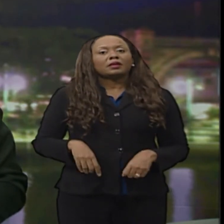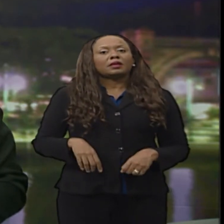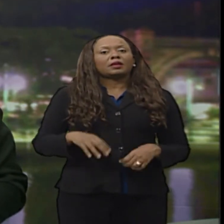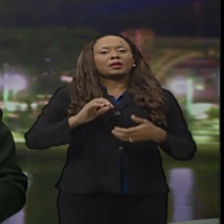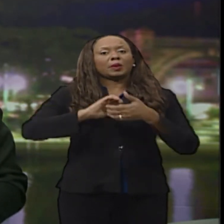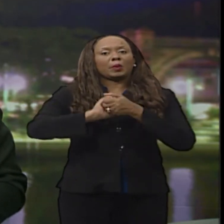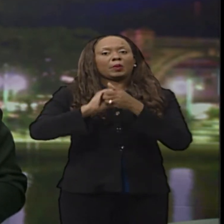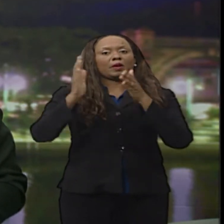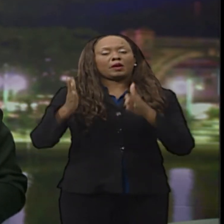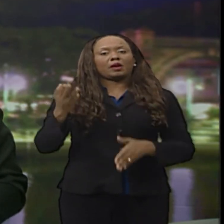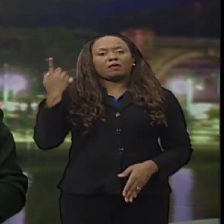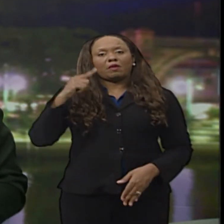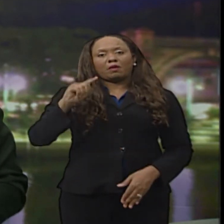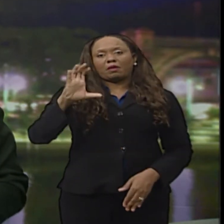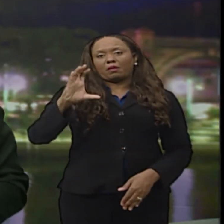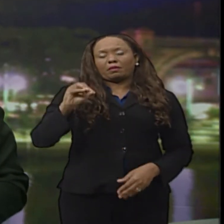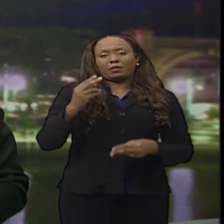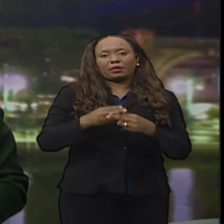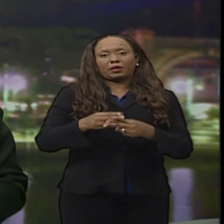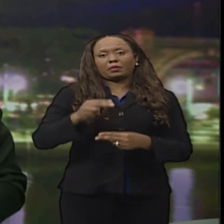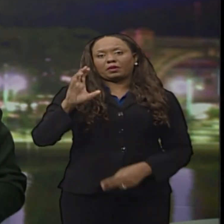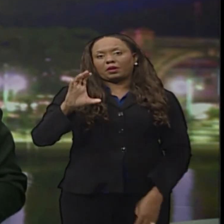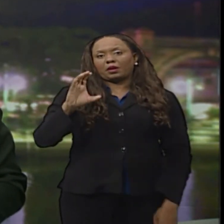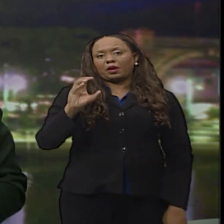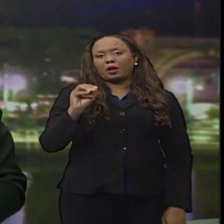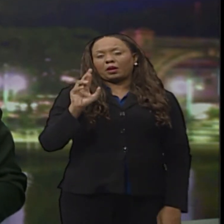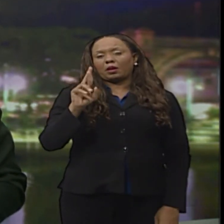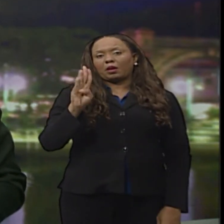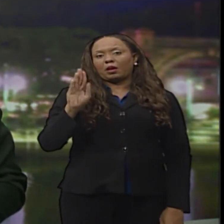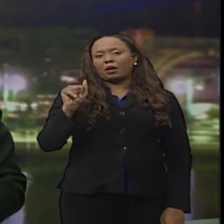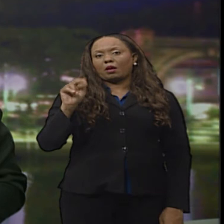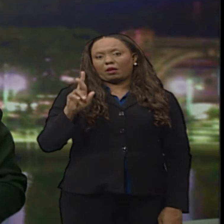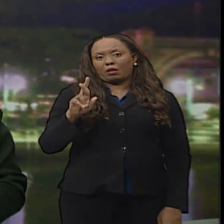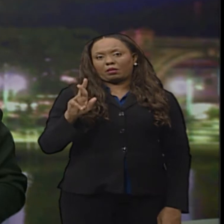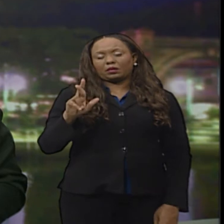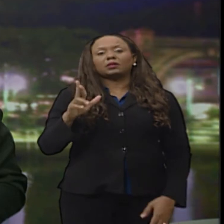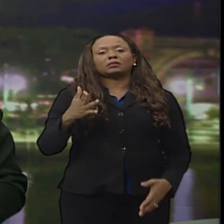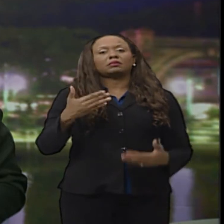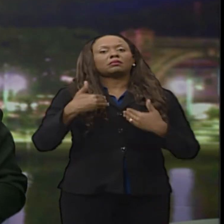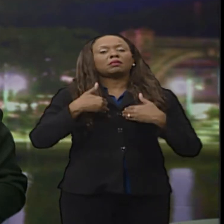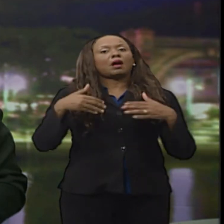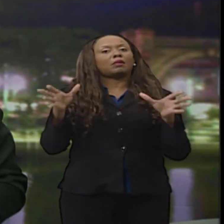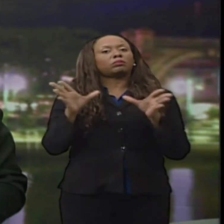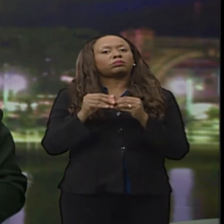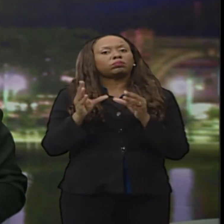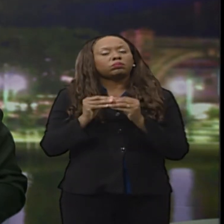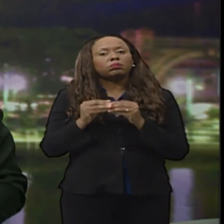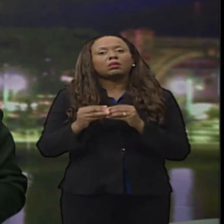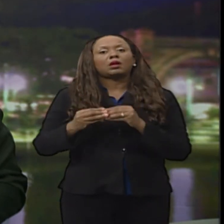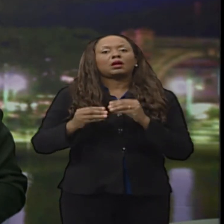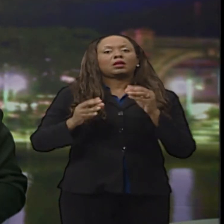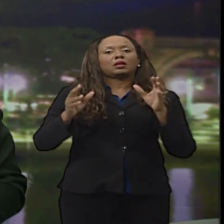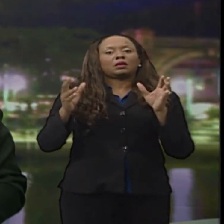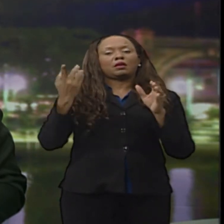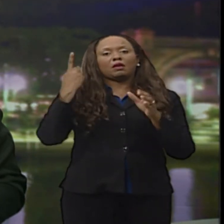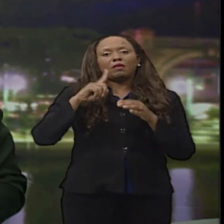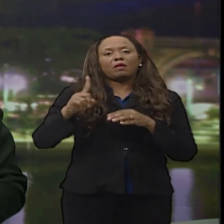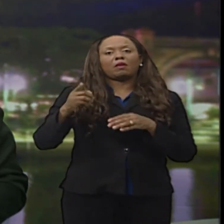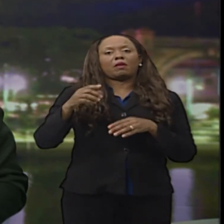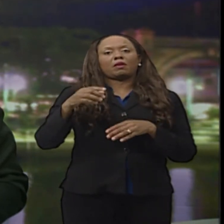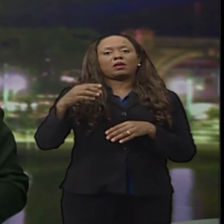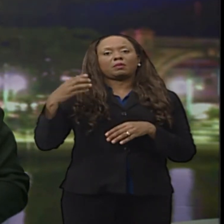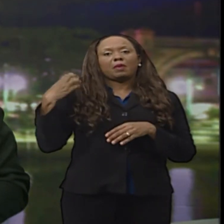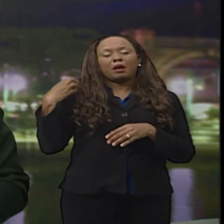owner of Corbar Business Solutions, made the comment ahead of the first in a series of new growth and empowerment seminars for entrepreneurs, managers, and